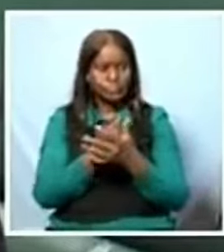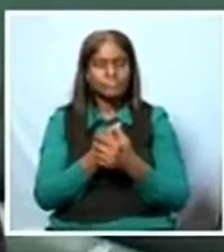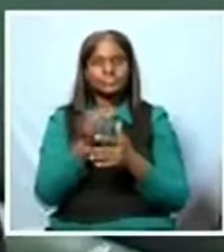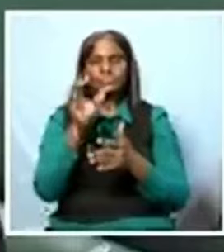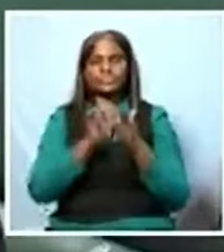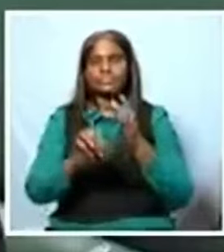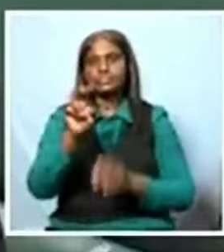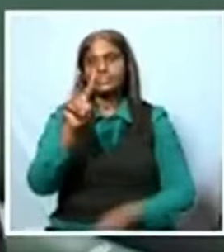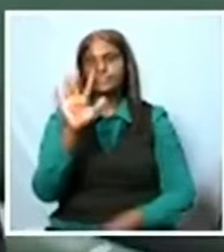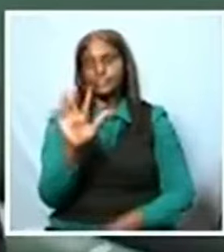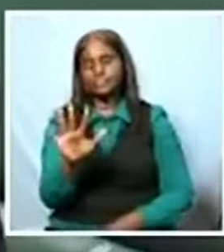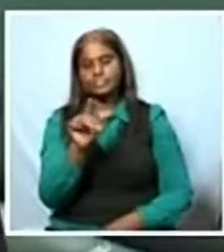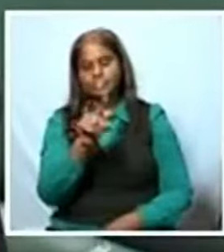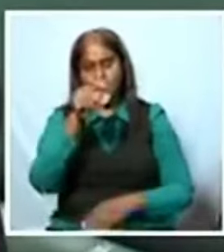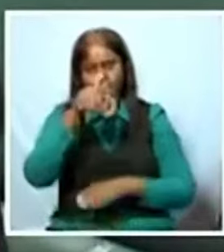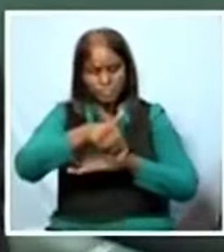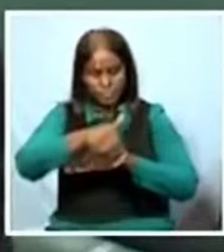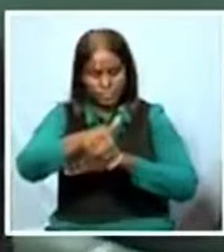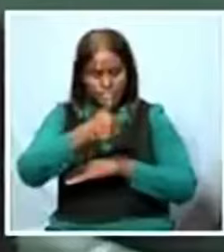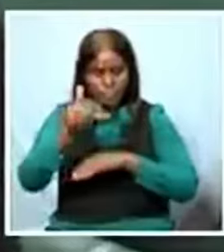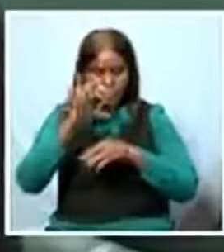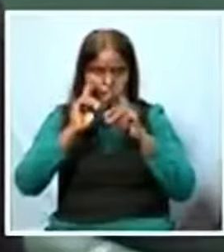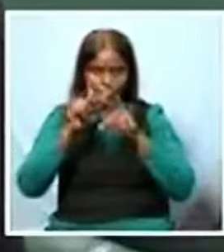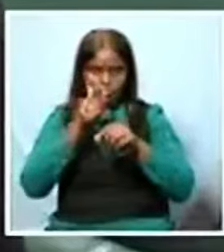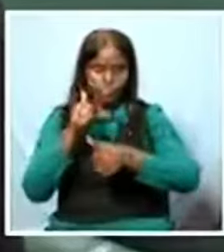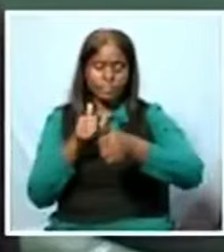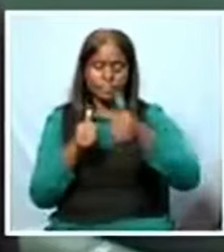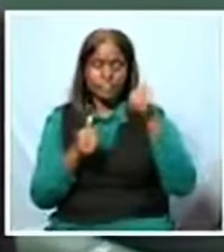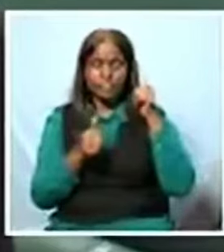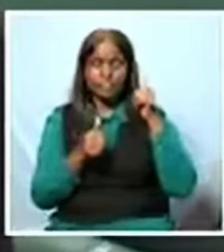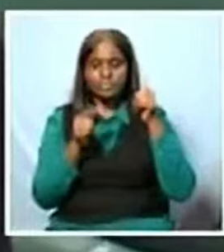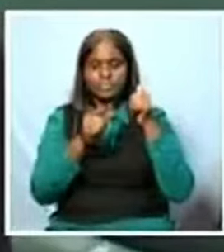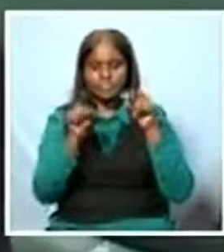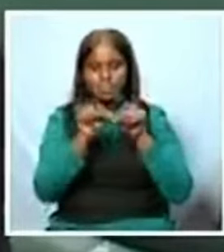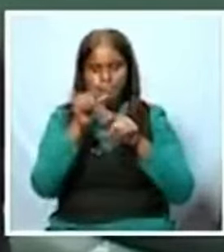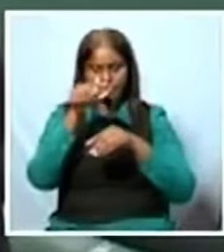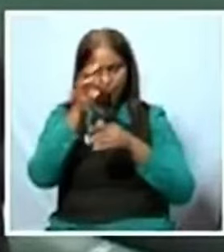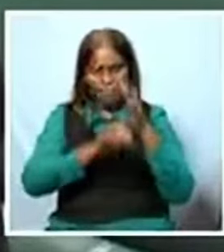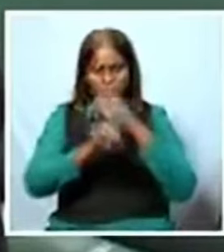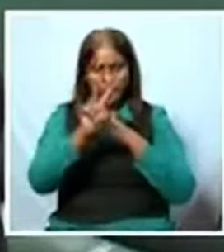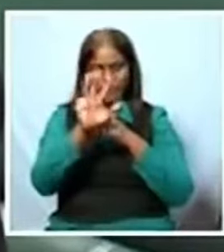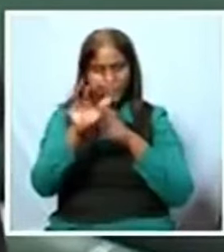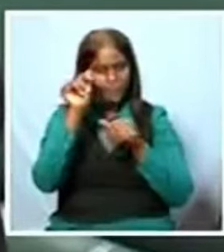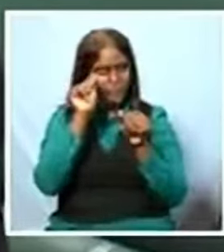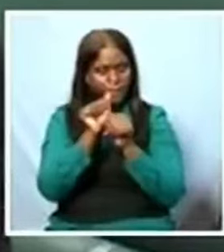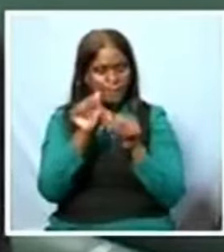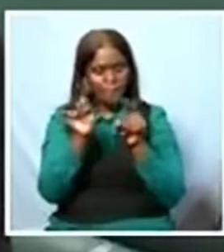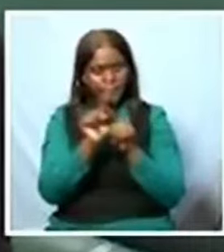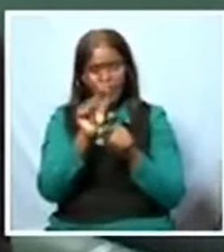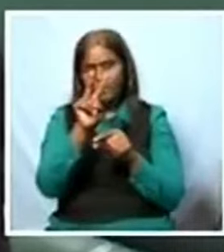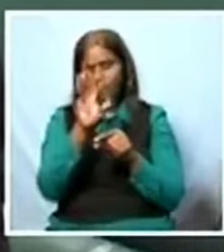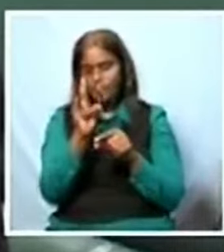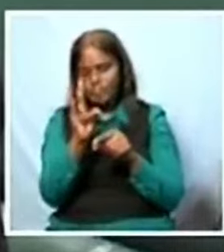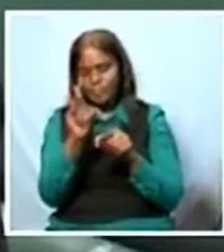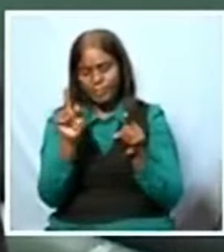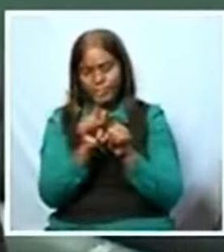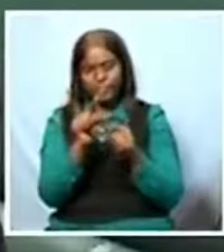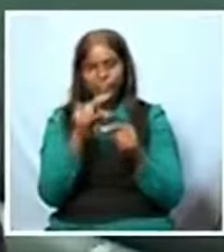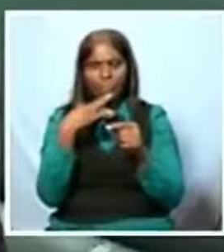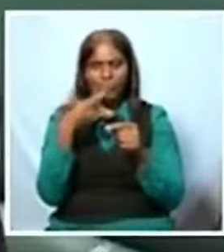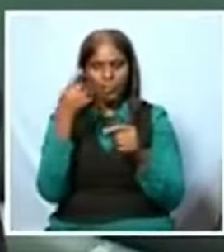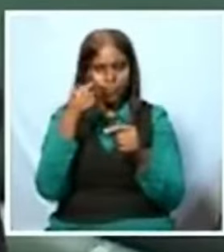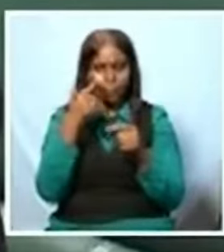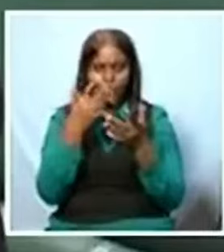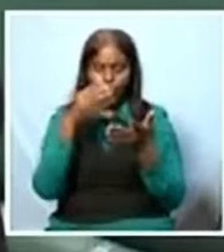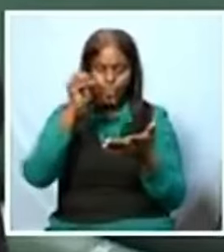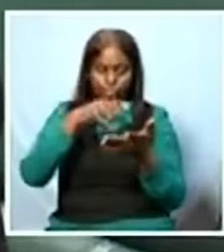Clause 25, register. Any debate and objection? Clause 25 is agreed to. Clause 26, publication of